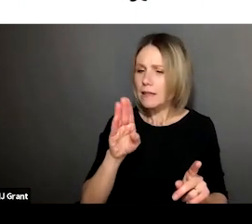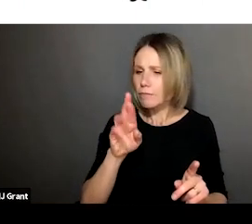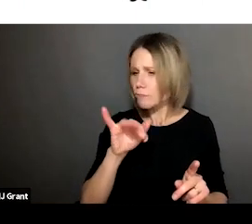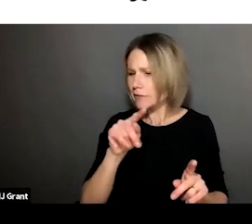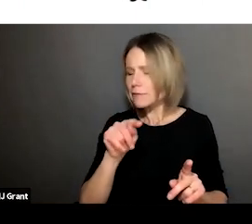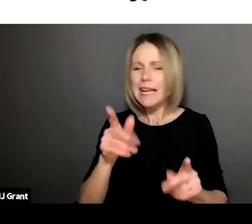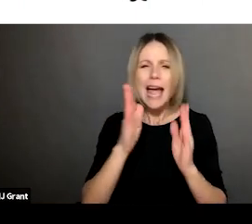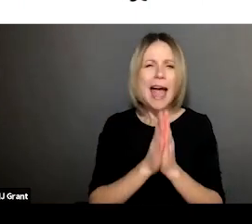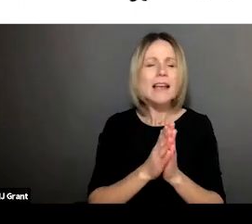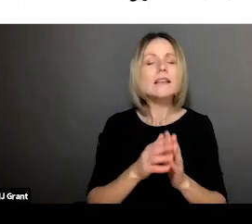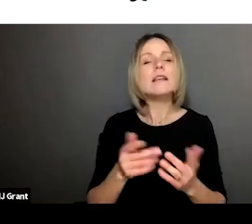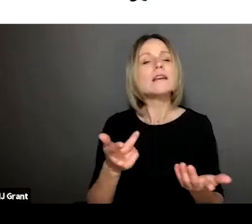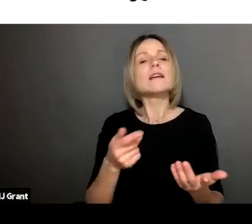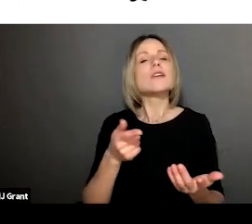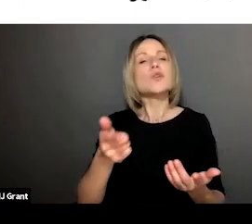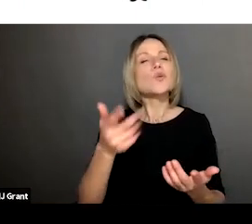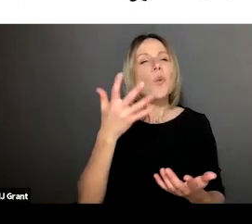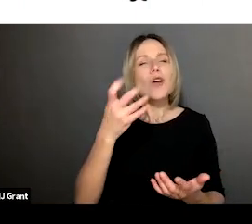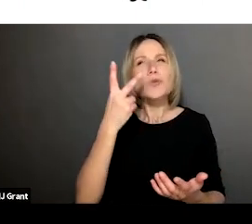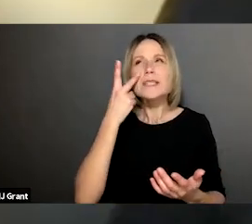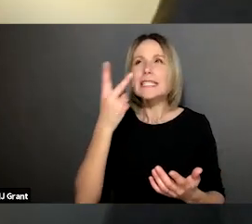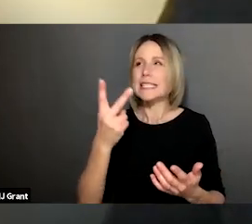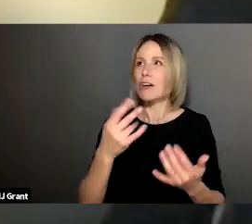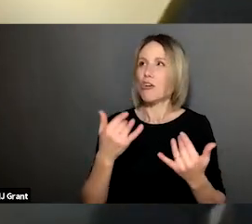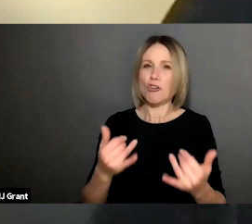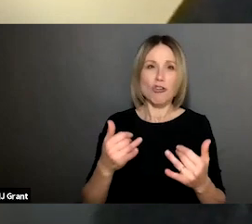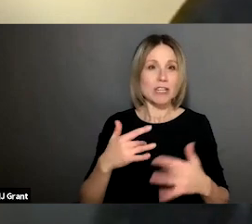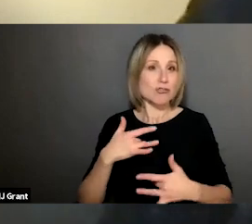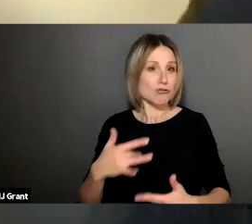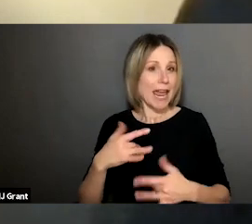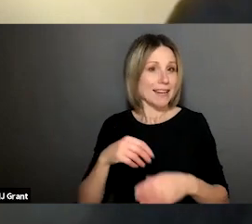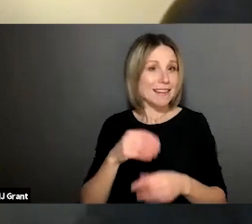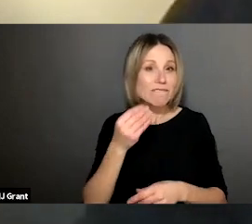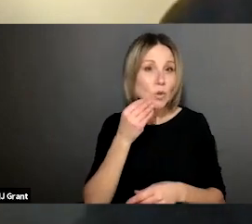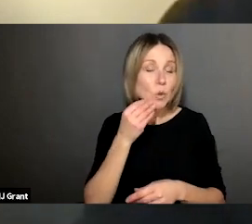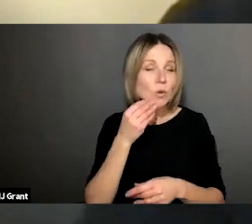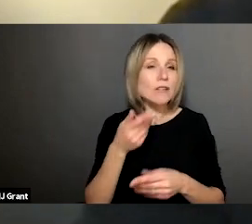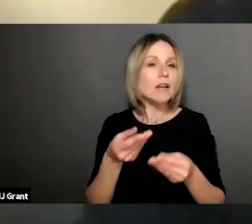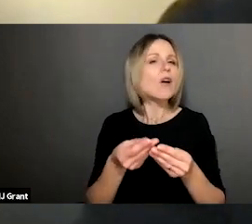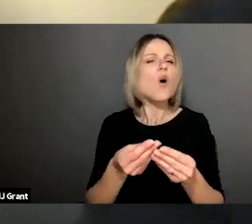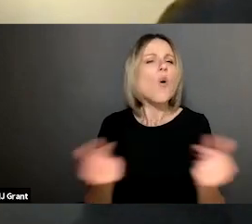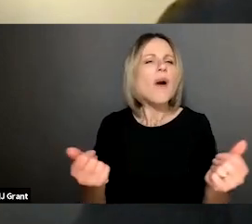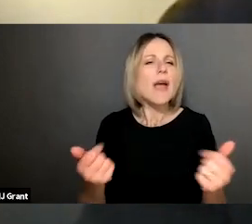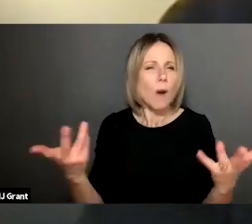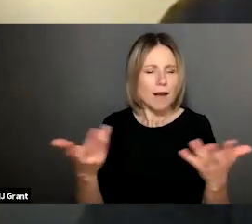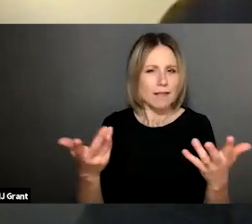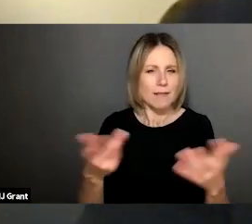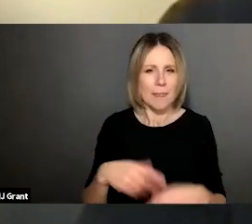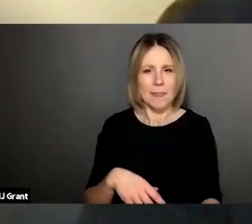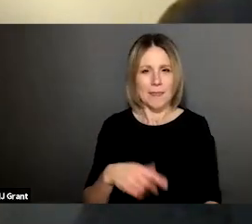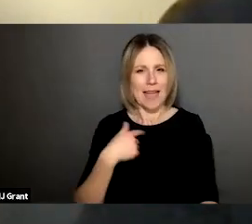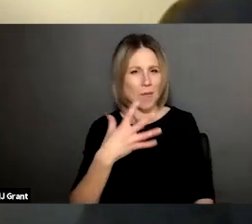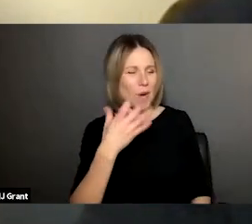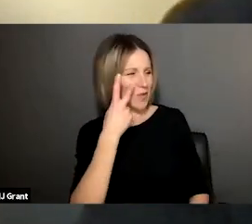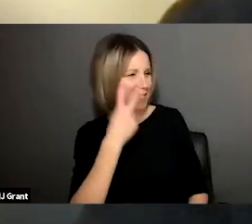trends in food that you would like to see go away. I would like to see this trend where you can't eat in the restaurant, you have to eat on the